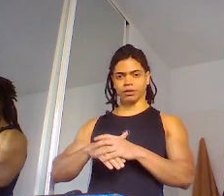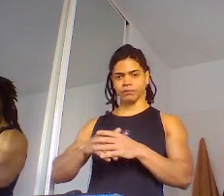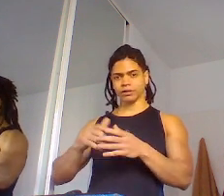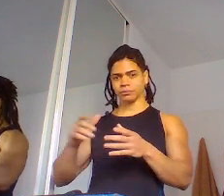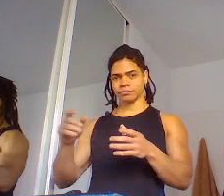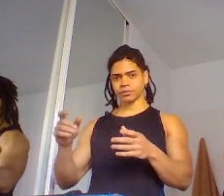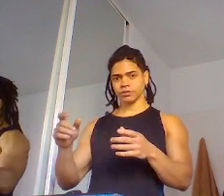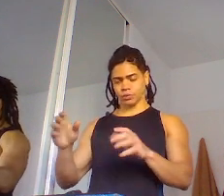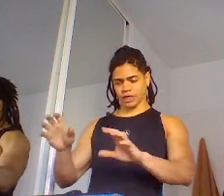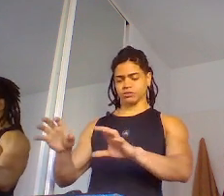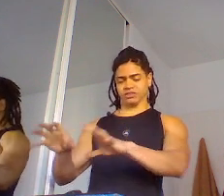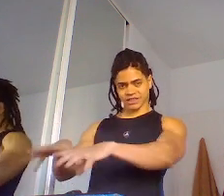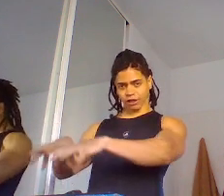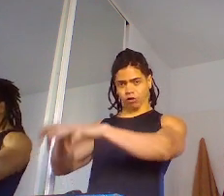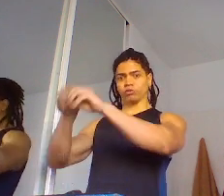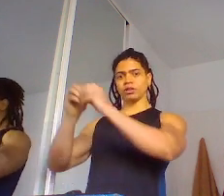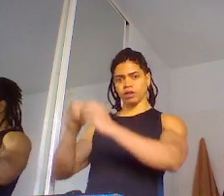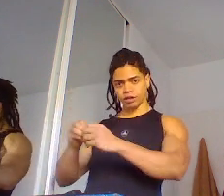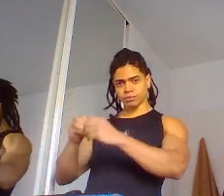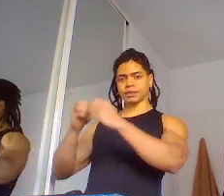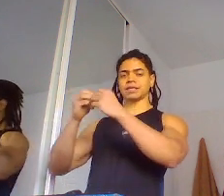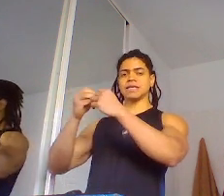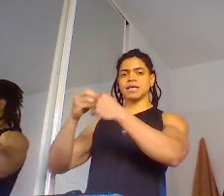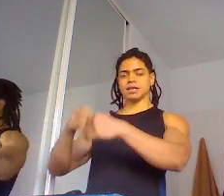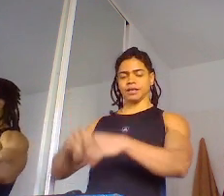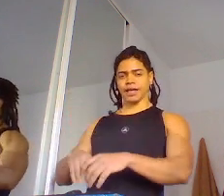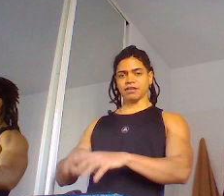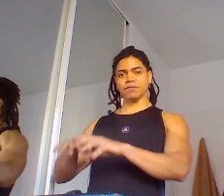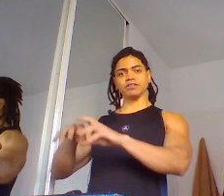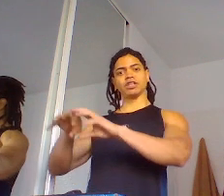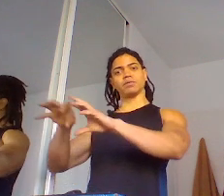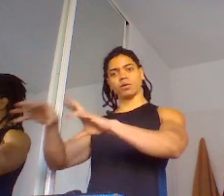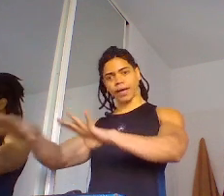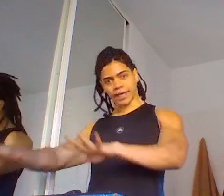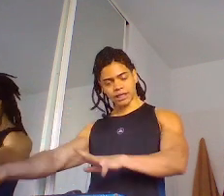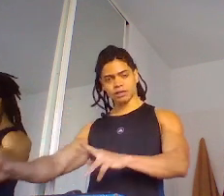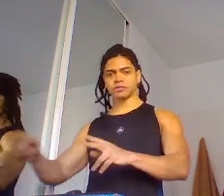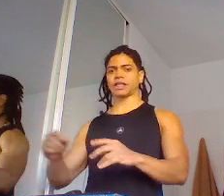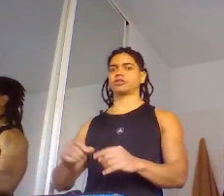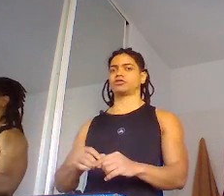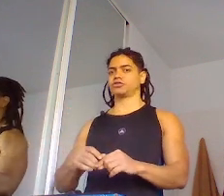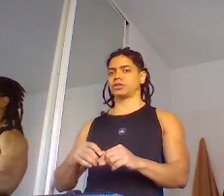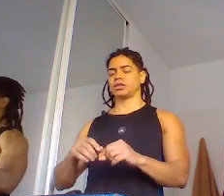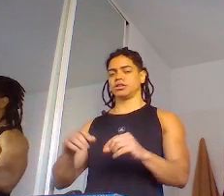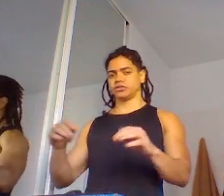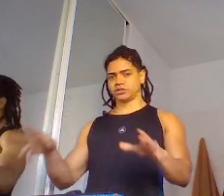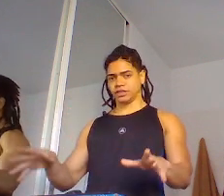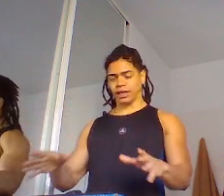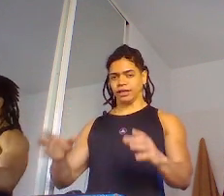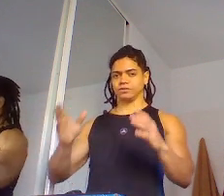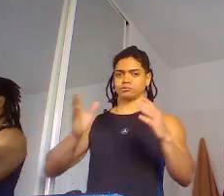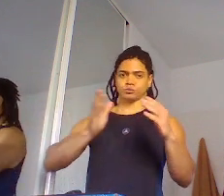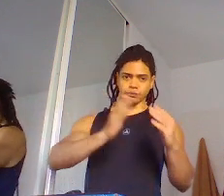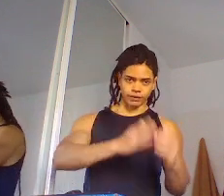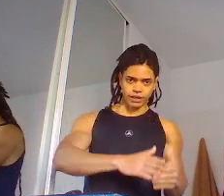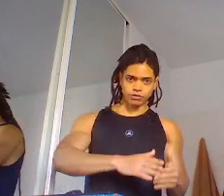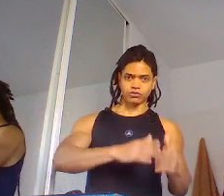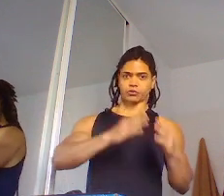Warren Buffett, where now this is a holding company that invests in a variety of sectors such